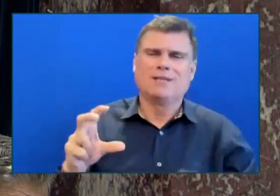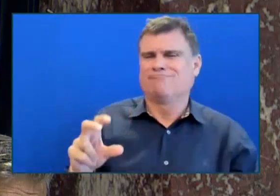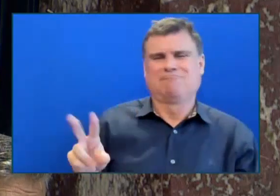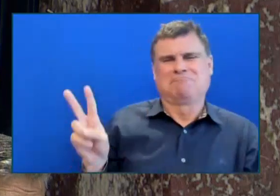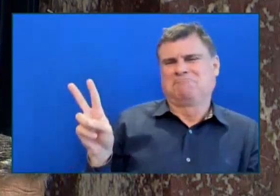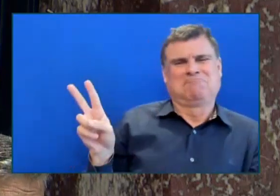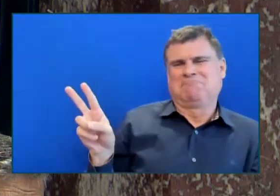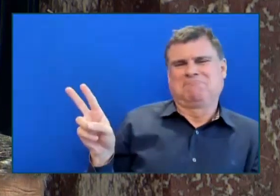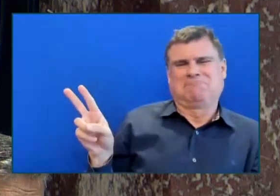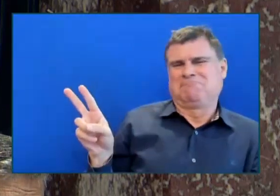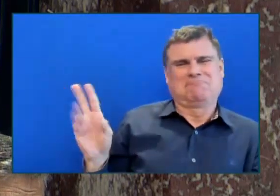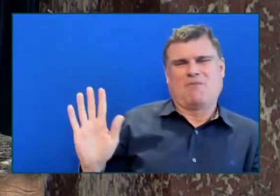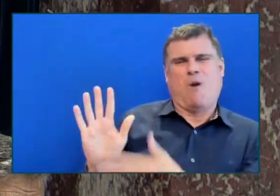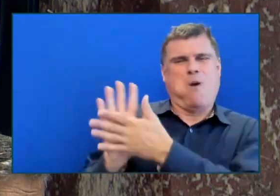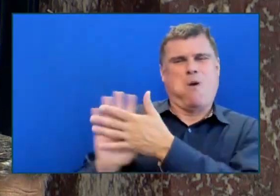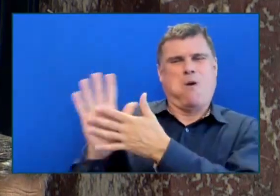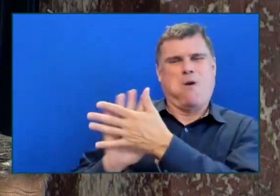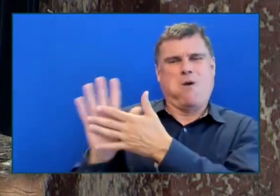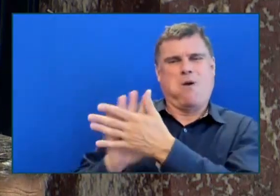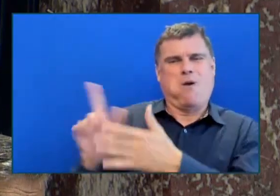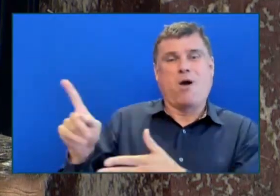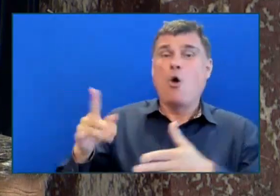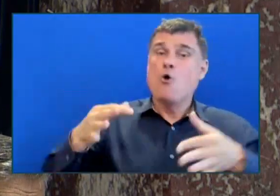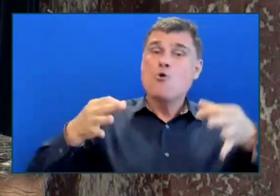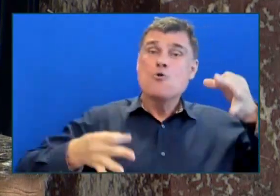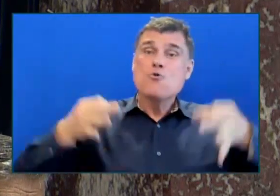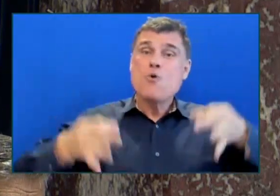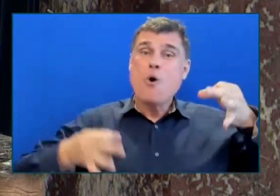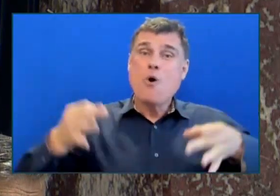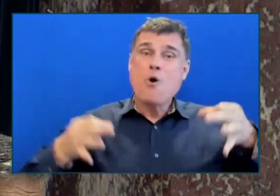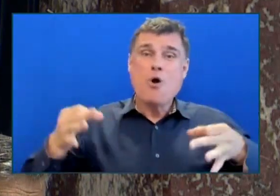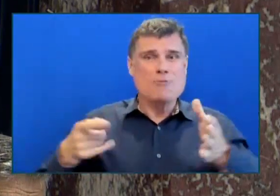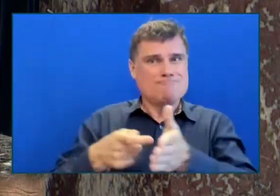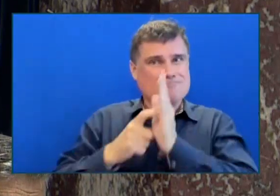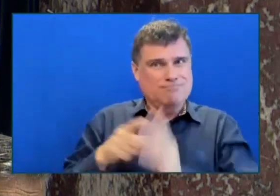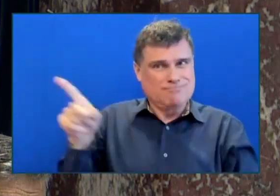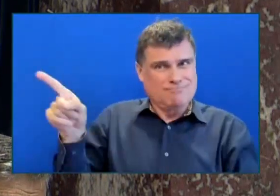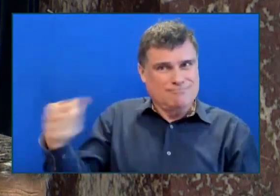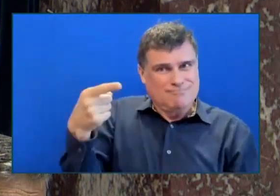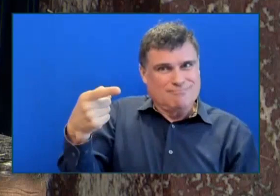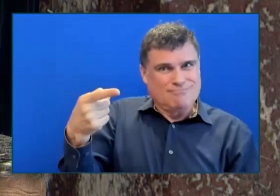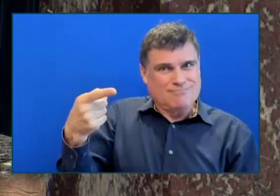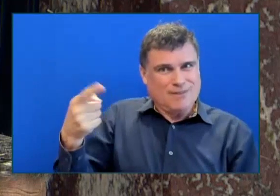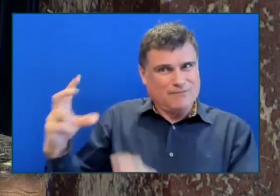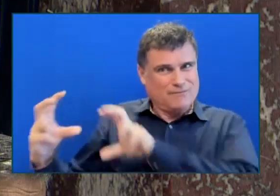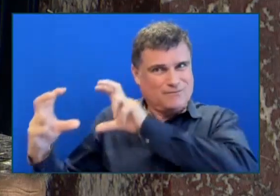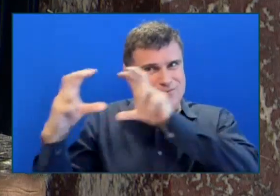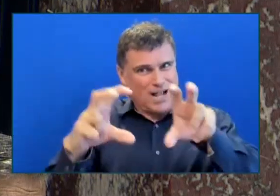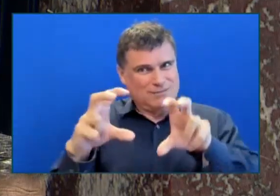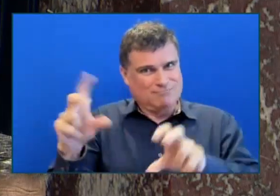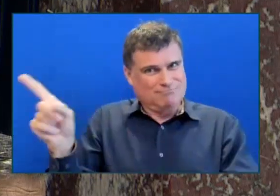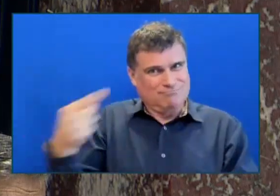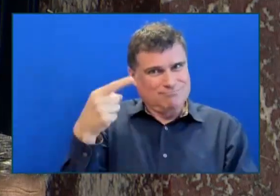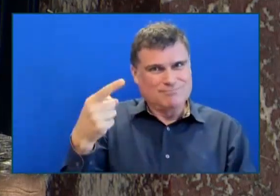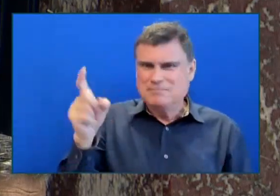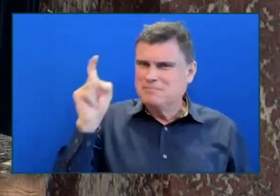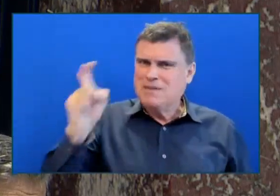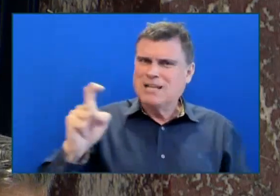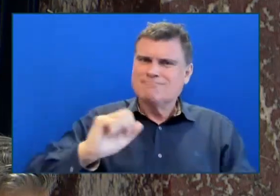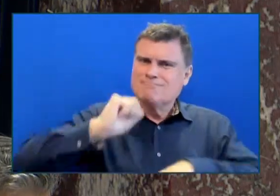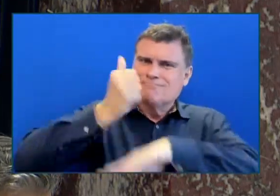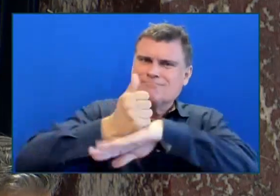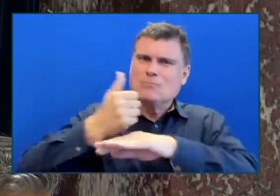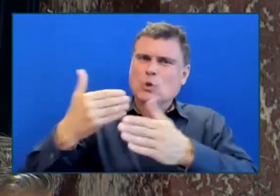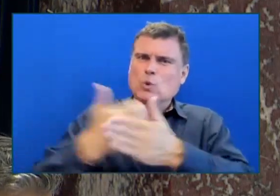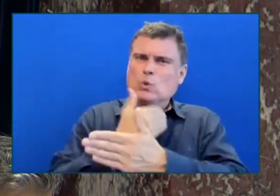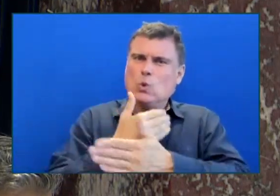many of those investments to be made, and a new agreement with teachers, an important investment, absolutely, in our teachers, does